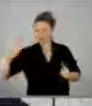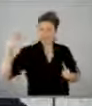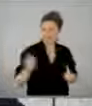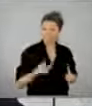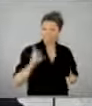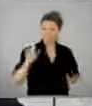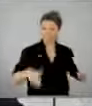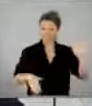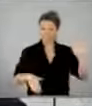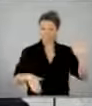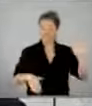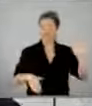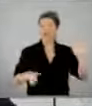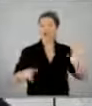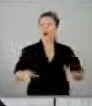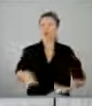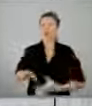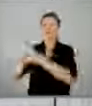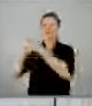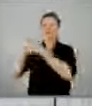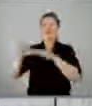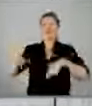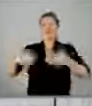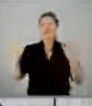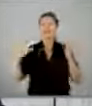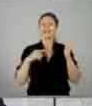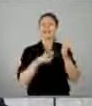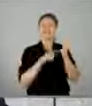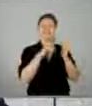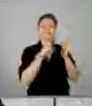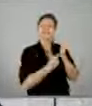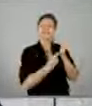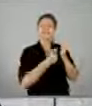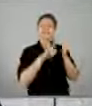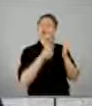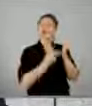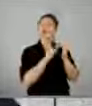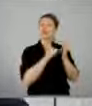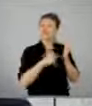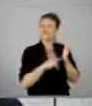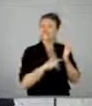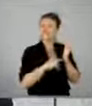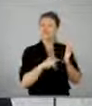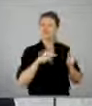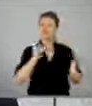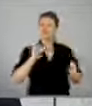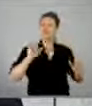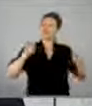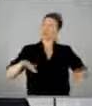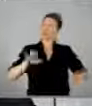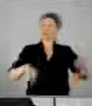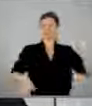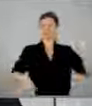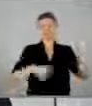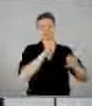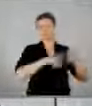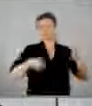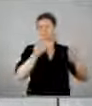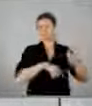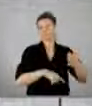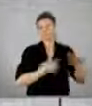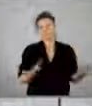automatically. And that has been a known part of Australia's law for some time. Now, I understand that the New Zealand government